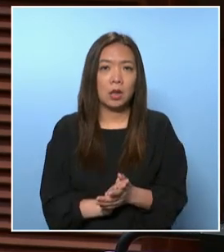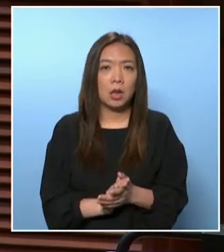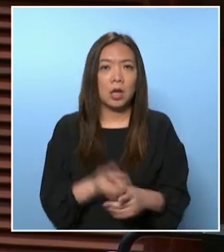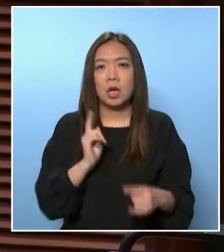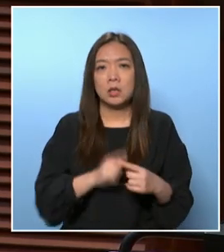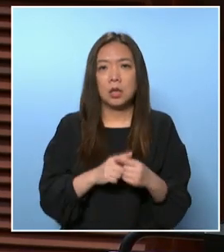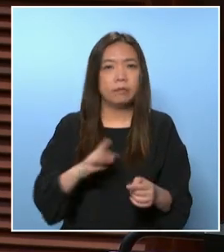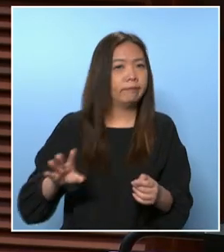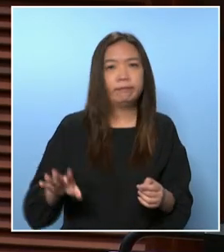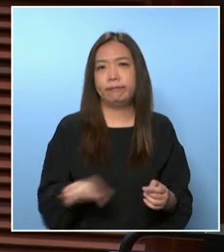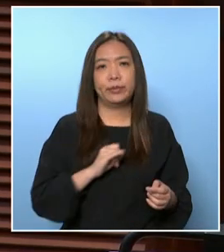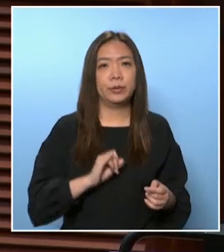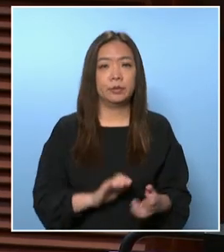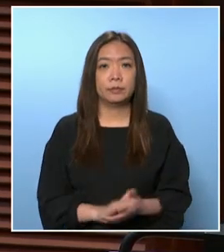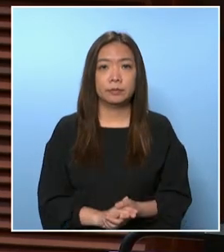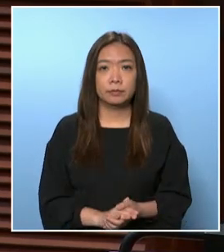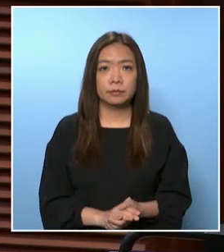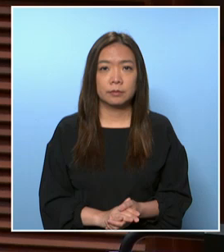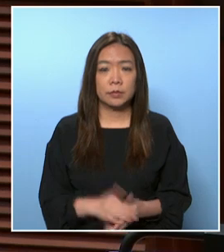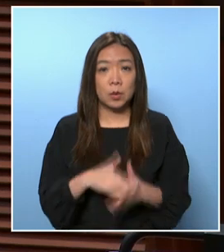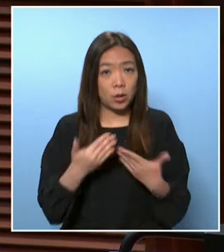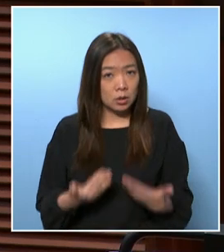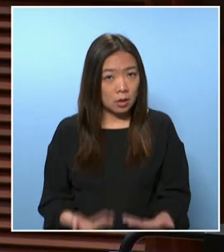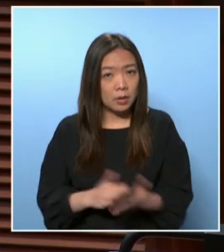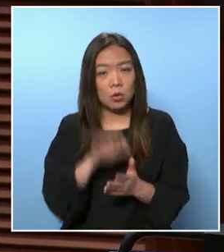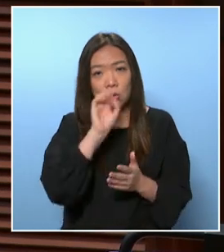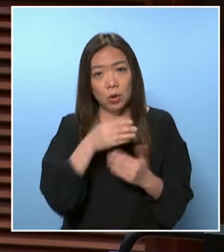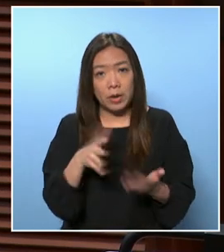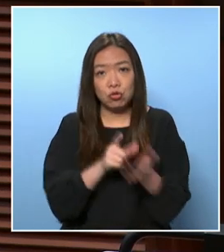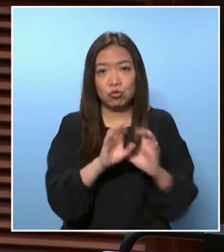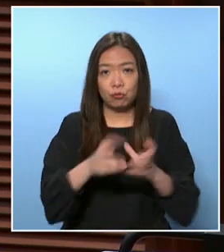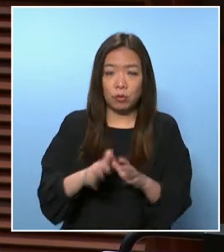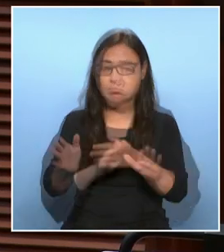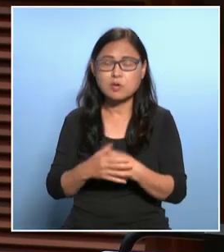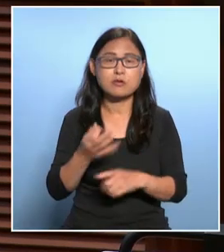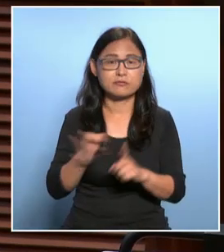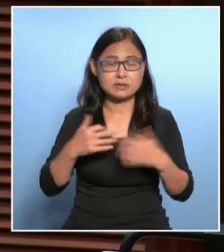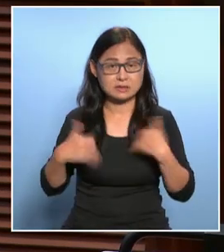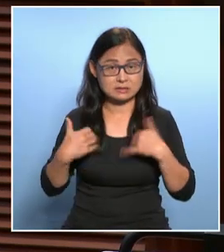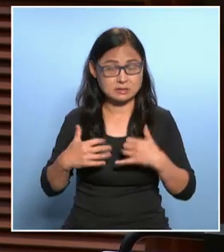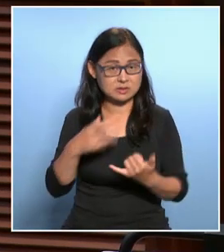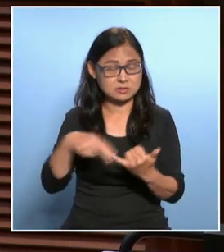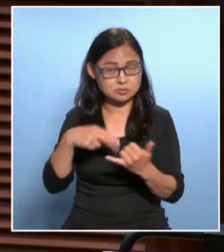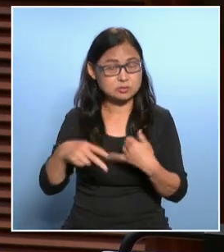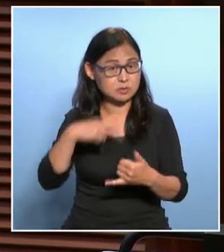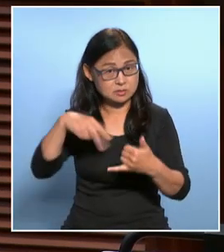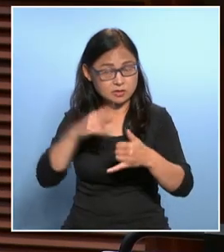the issue, and I am unhappy with some of the management there. We're talking about the